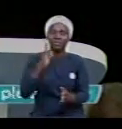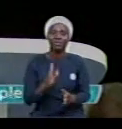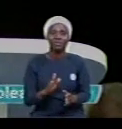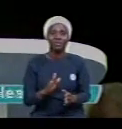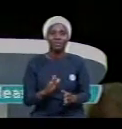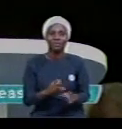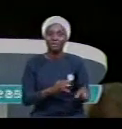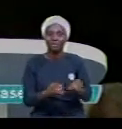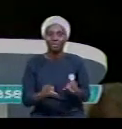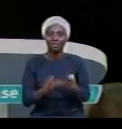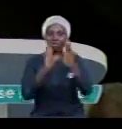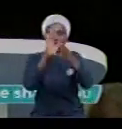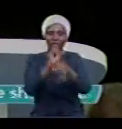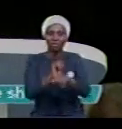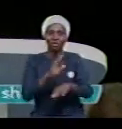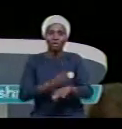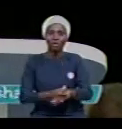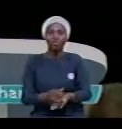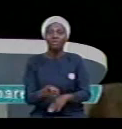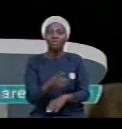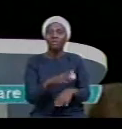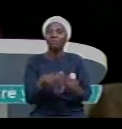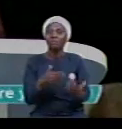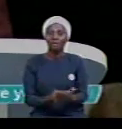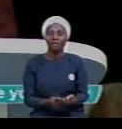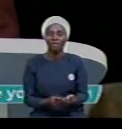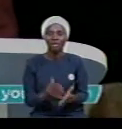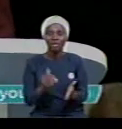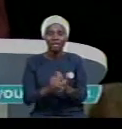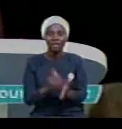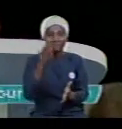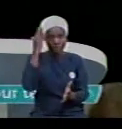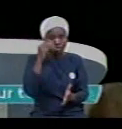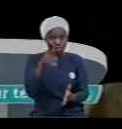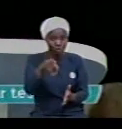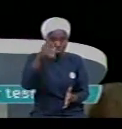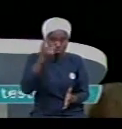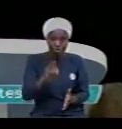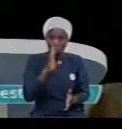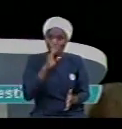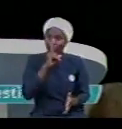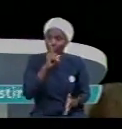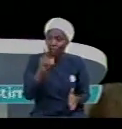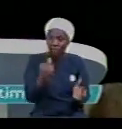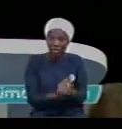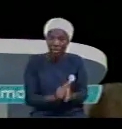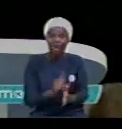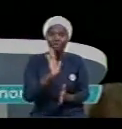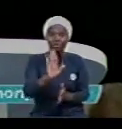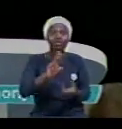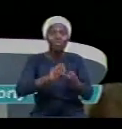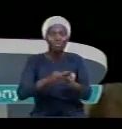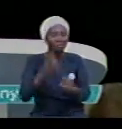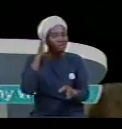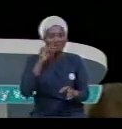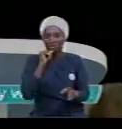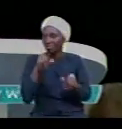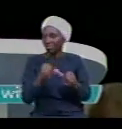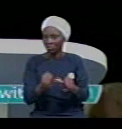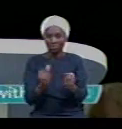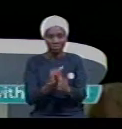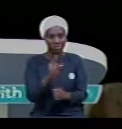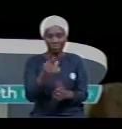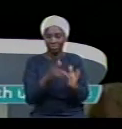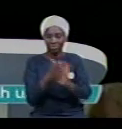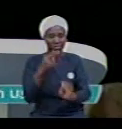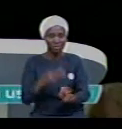all. That's why you must be rest assured that your problems will not continue with you. The same